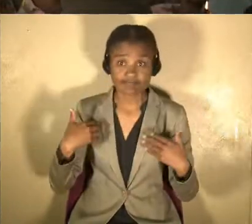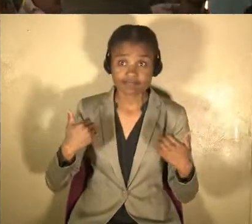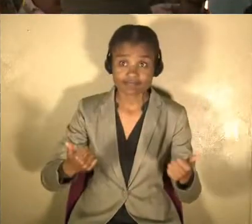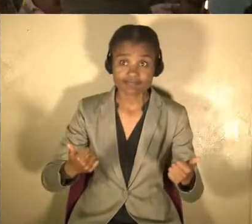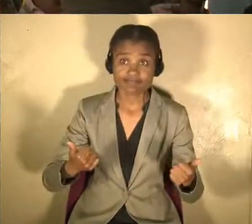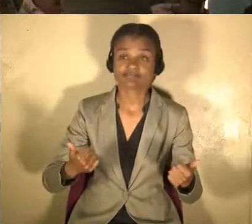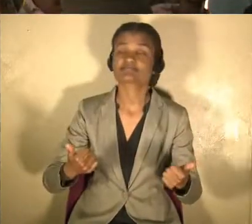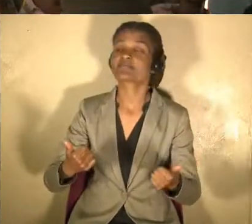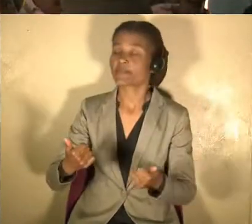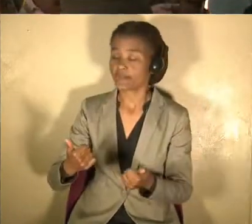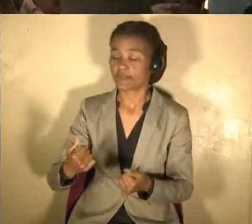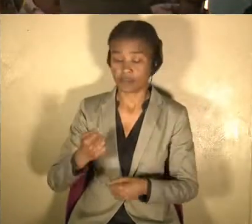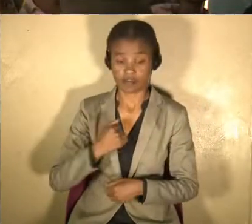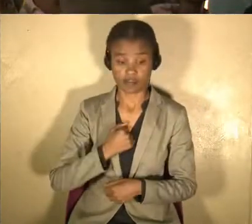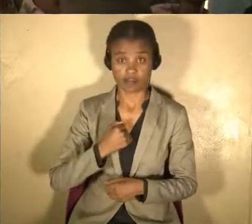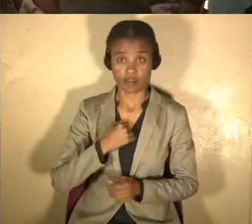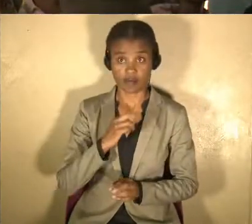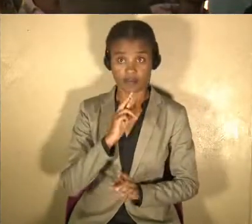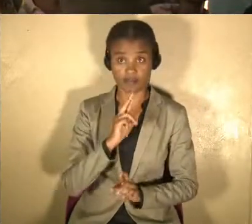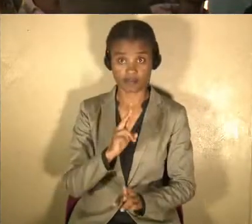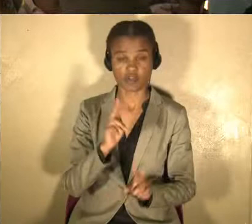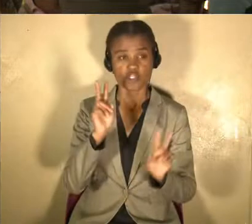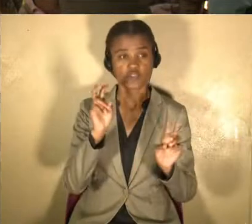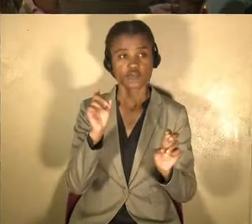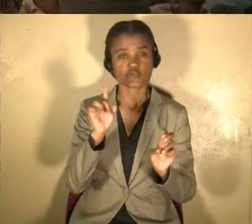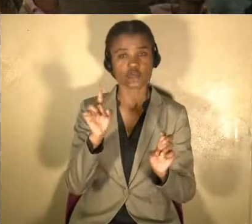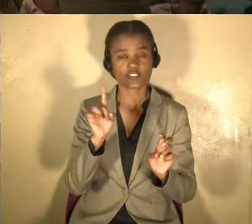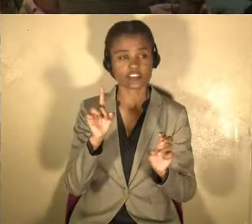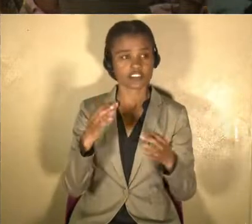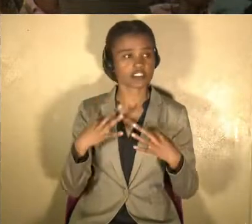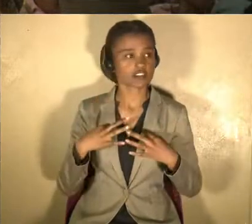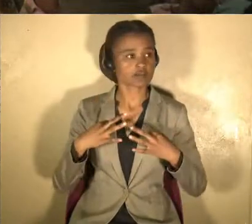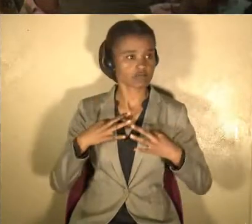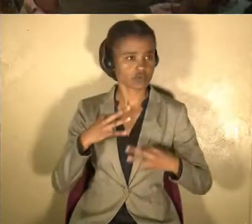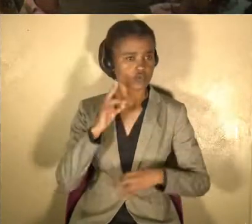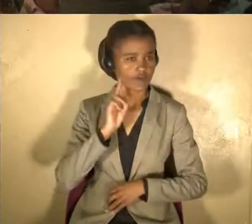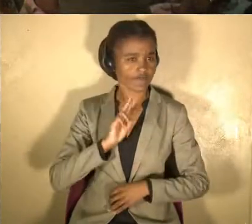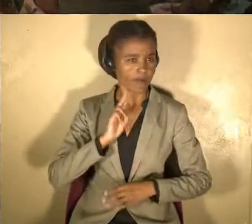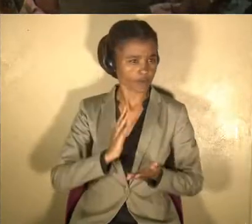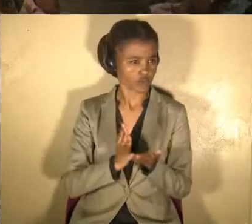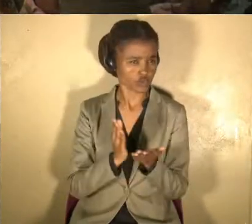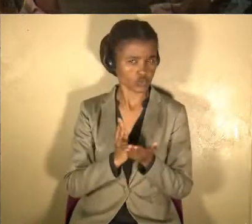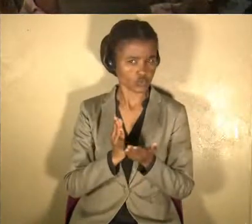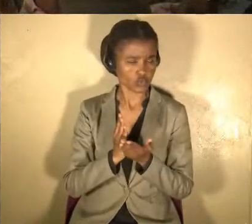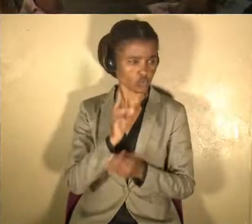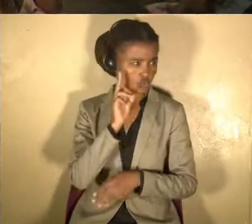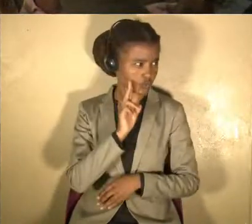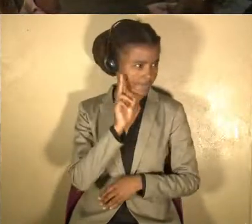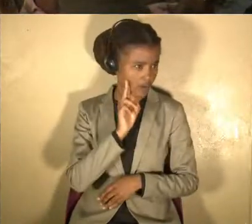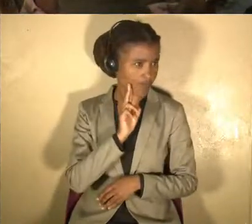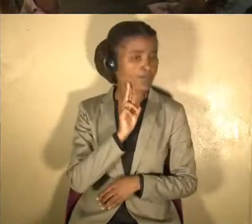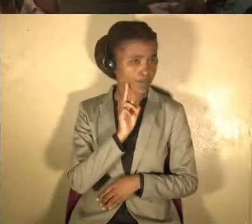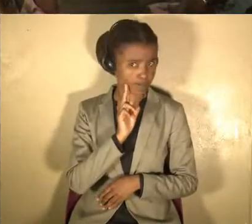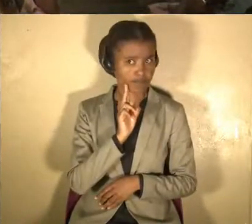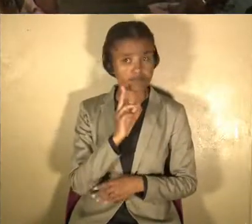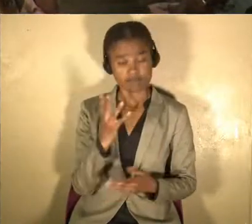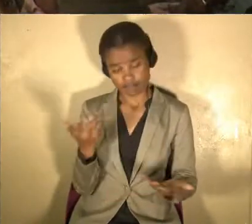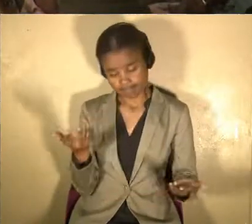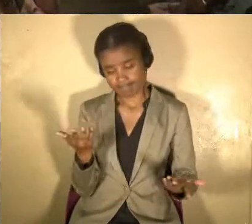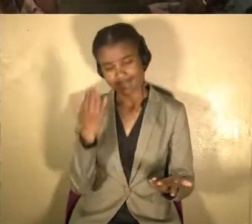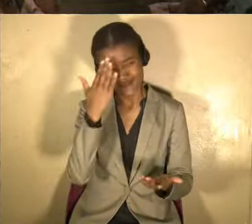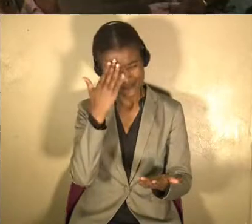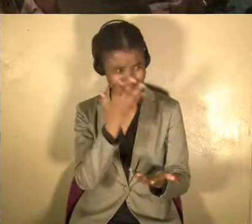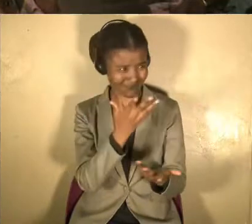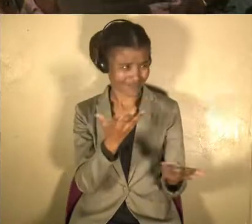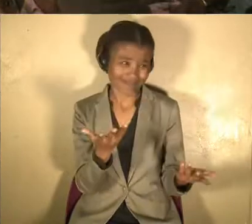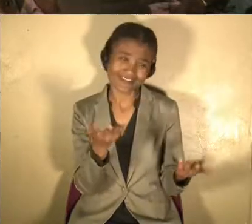going to respond on the issue of the school uniform to say school uniform on that we know gore ntse le bothata mo tlase